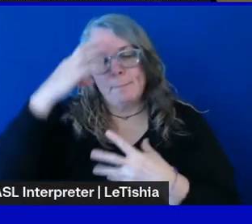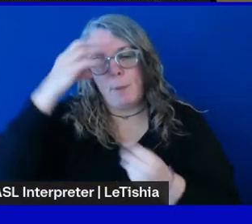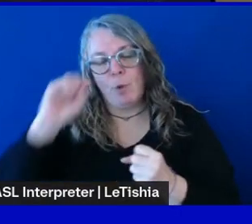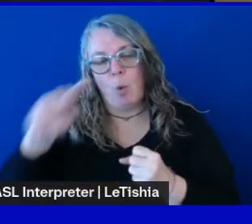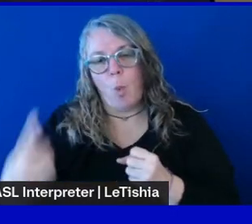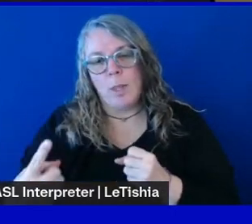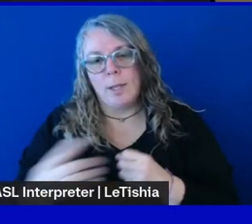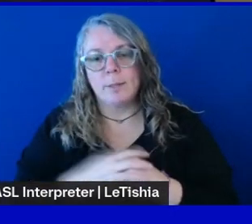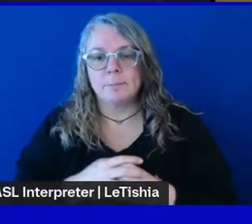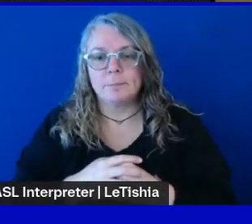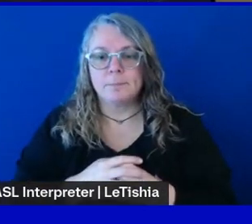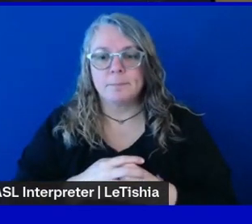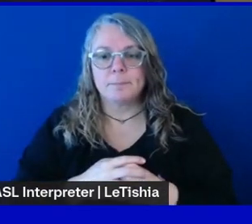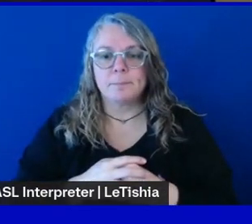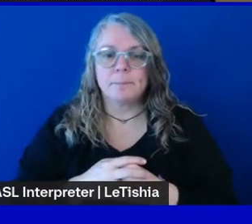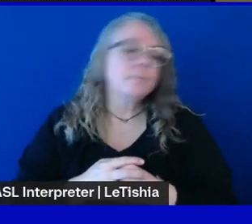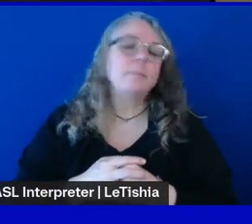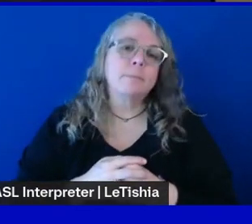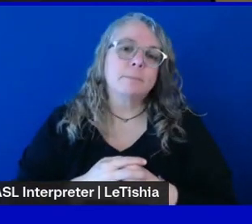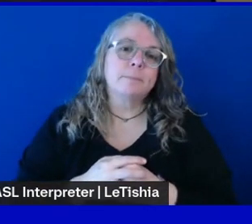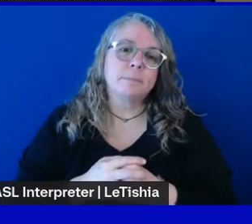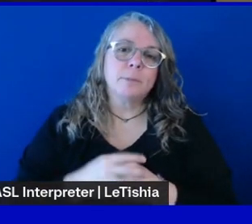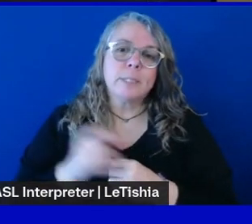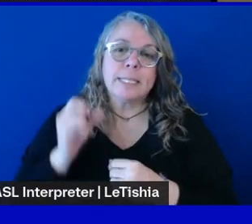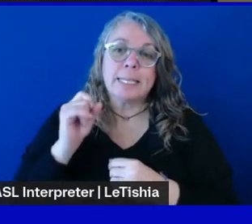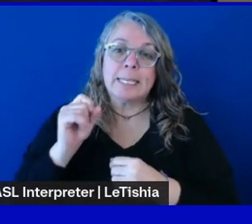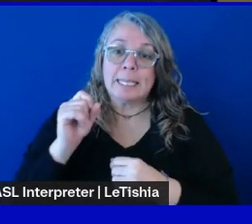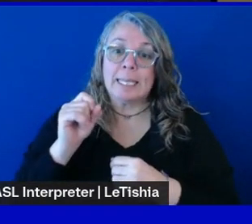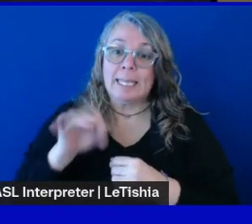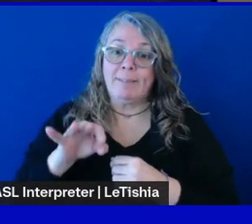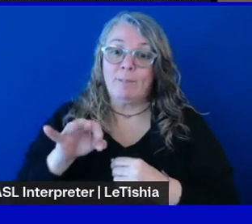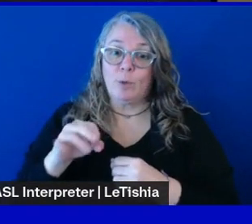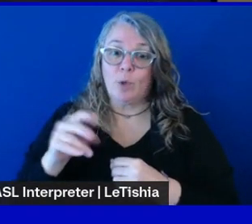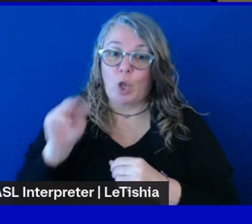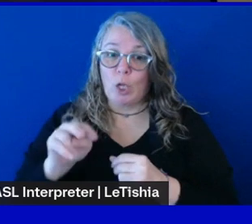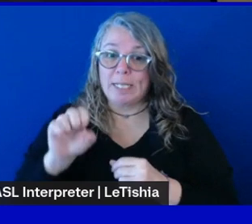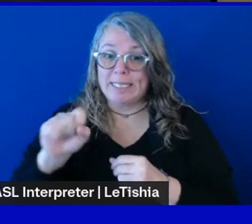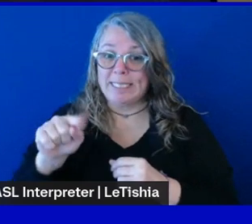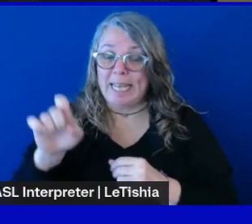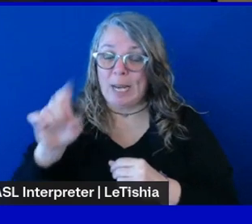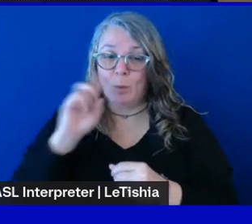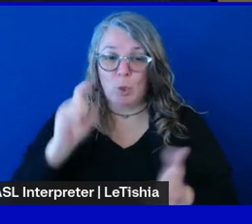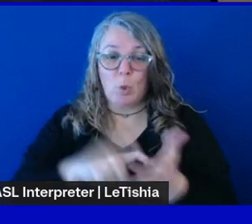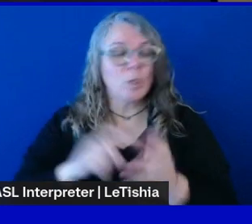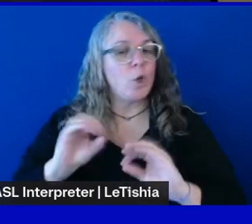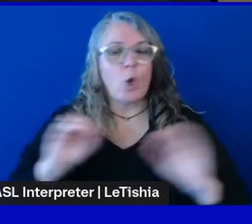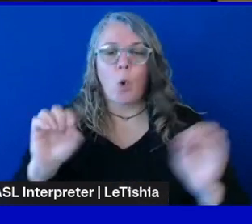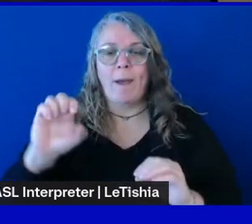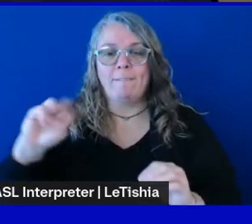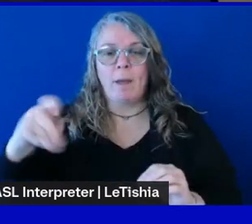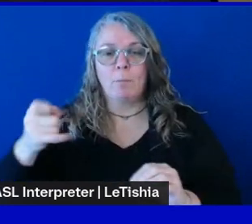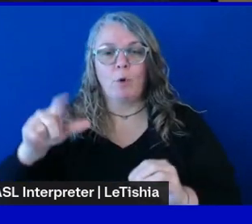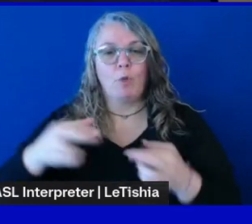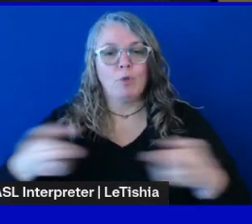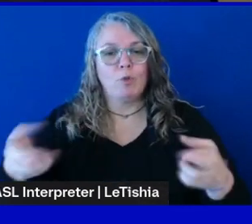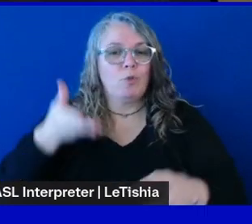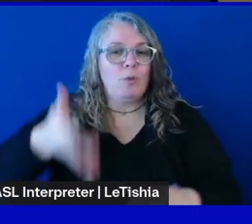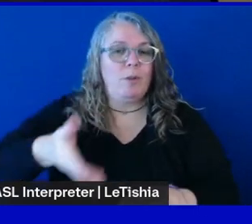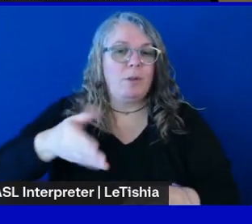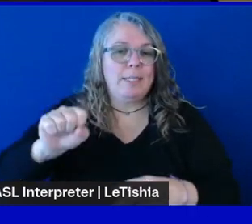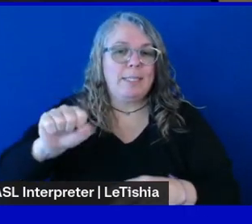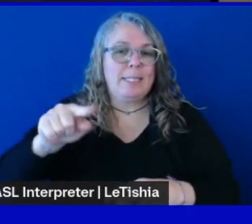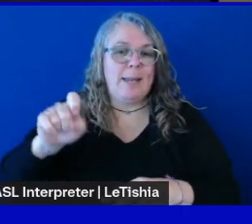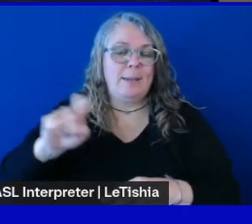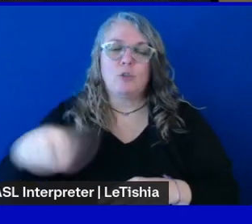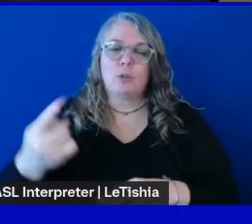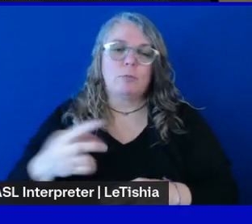And again, if we list the state, you're going to notice there are no ephemeral resources at all in the state. It's just the normal